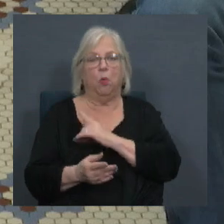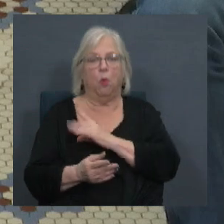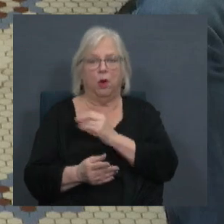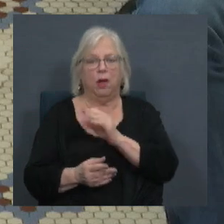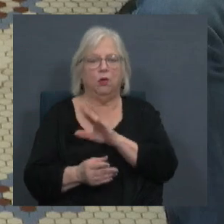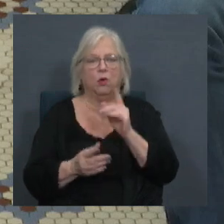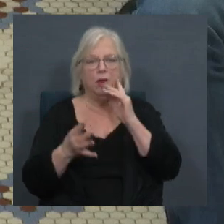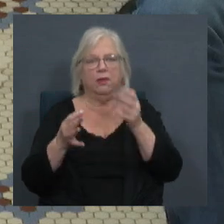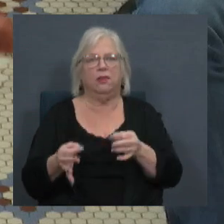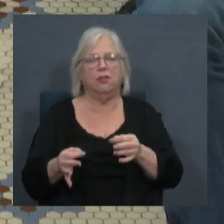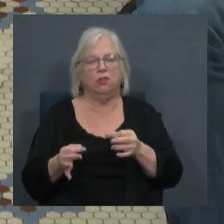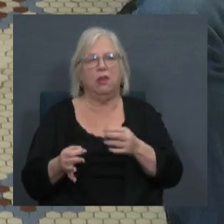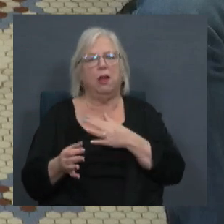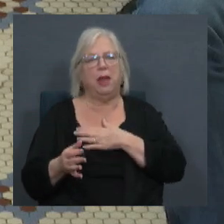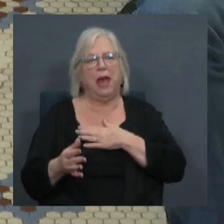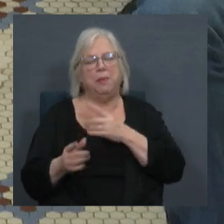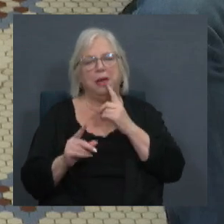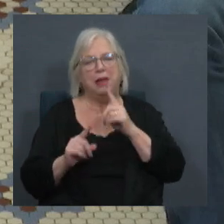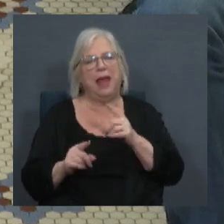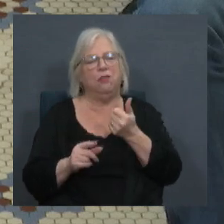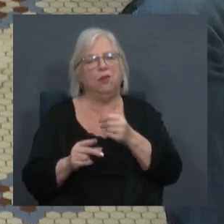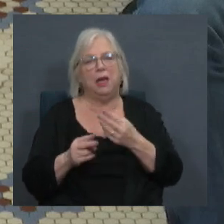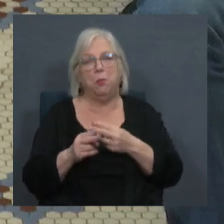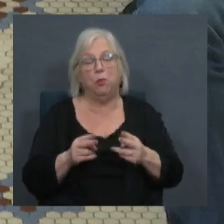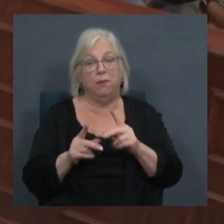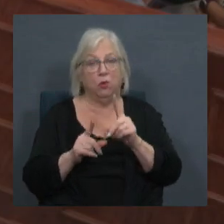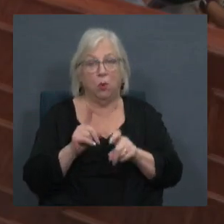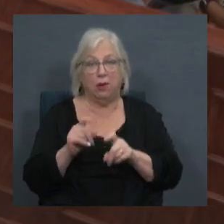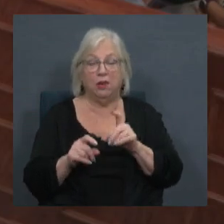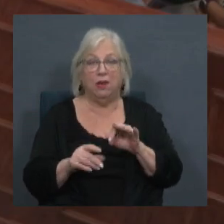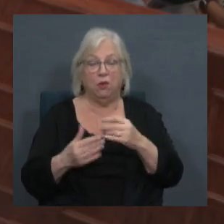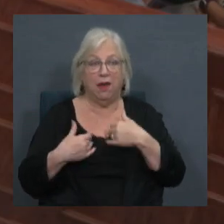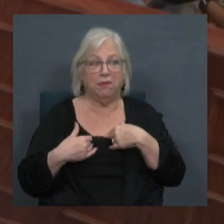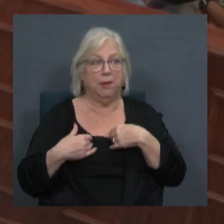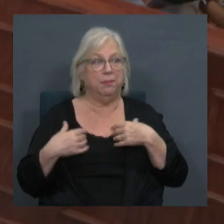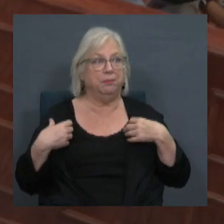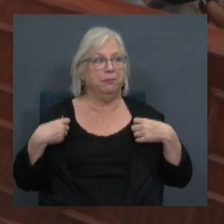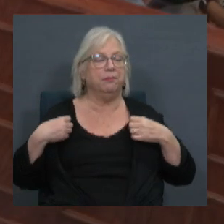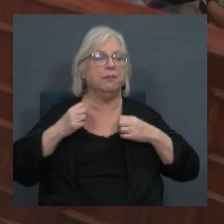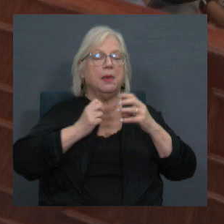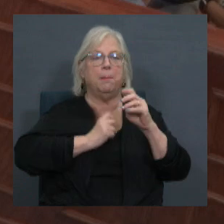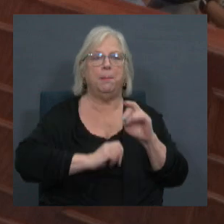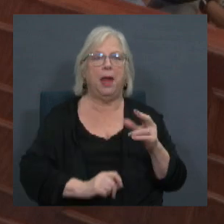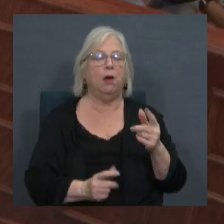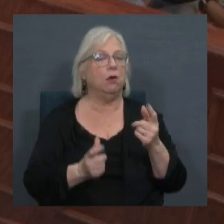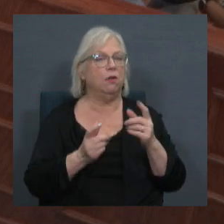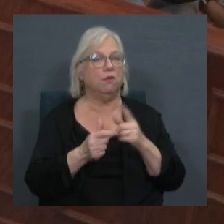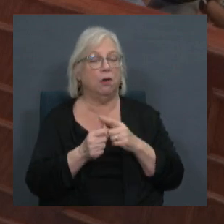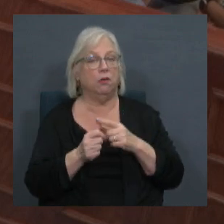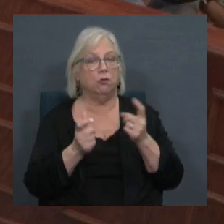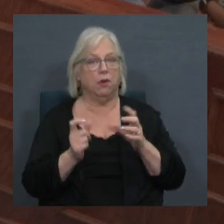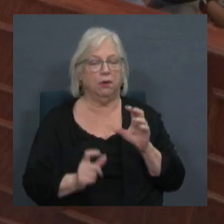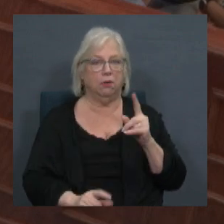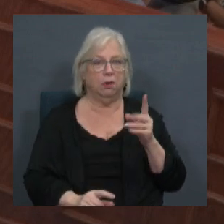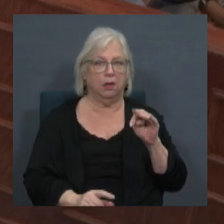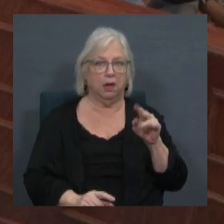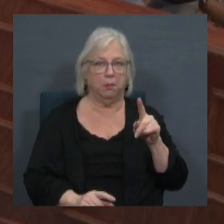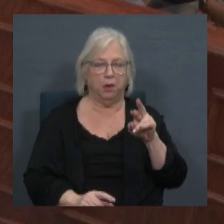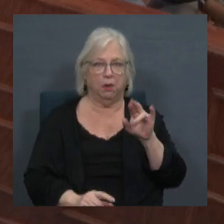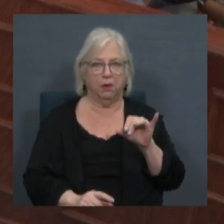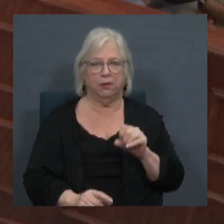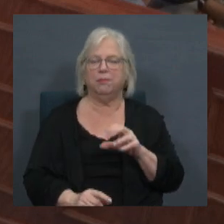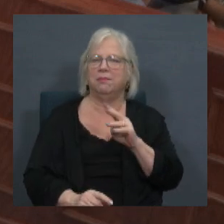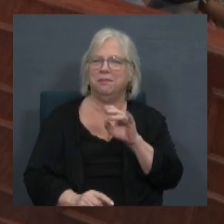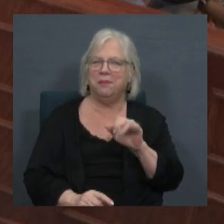opportunity again. I'm happy to take any brief questions if you have them. Yes, sir. We'll start, Director Campiris.